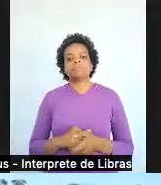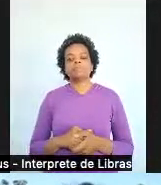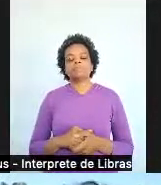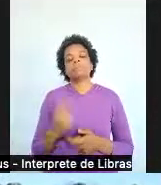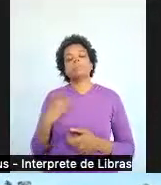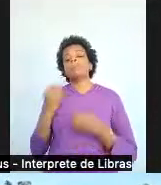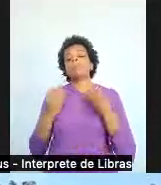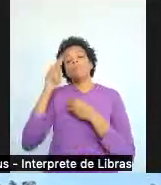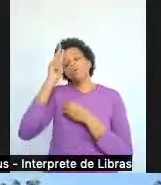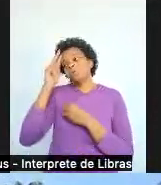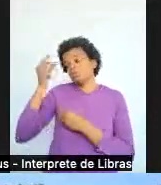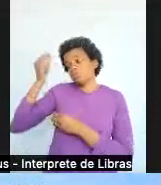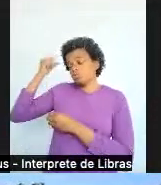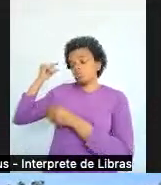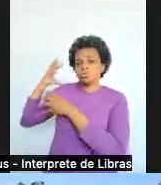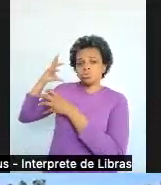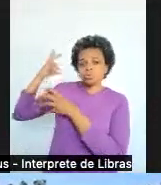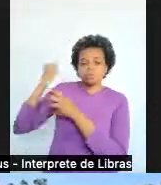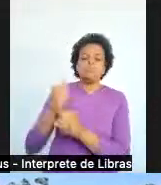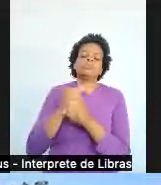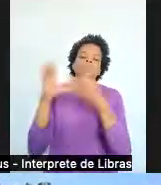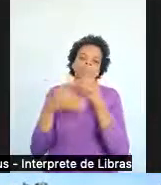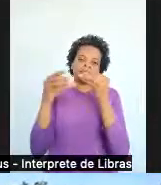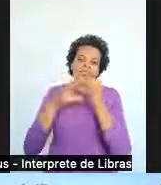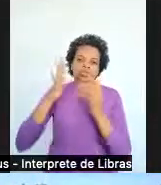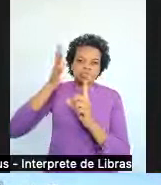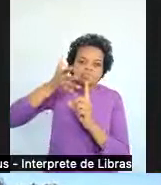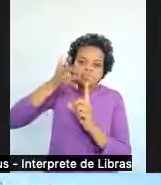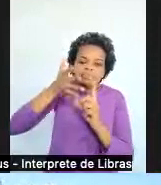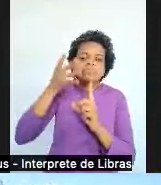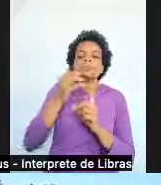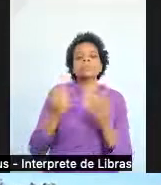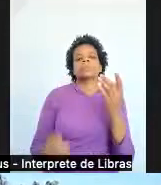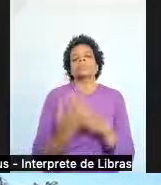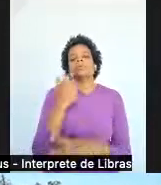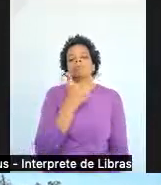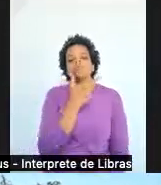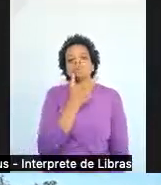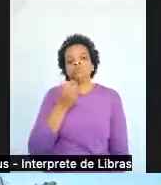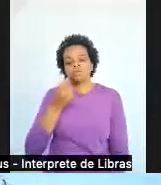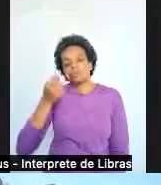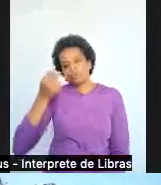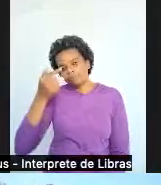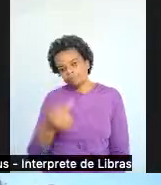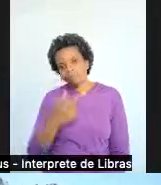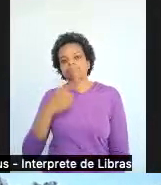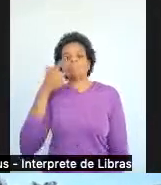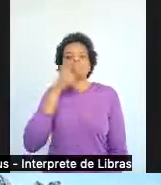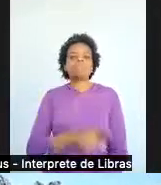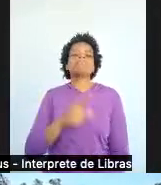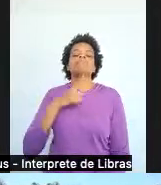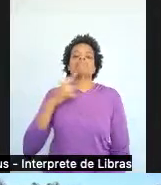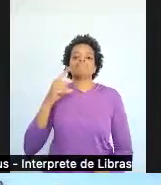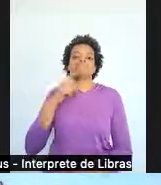So this is our background. It was created in 2007 and is a result